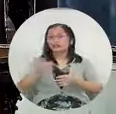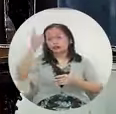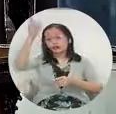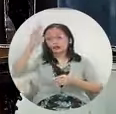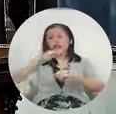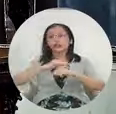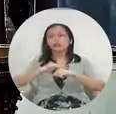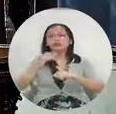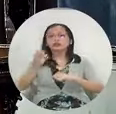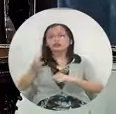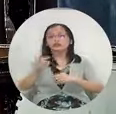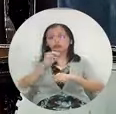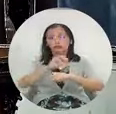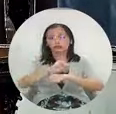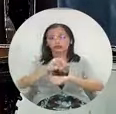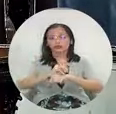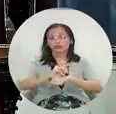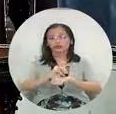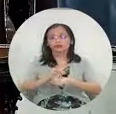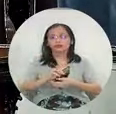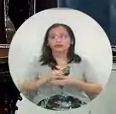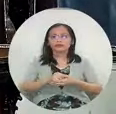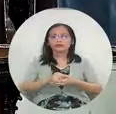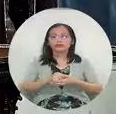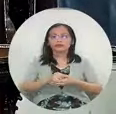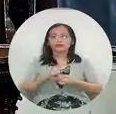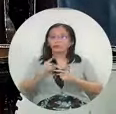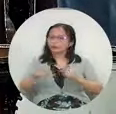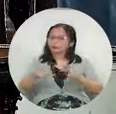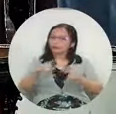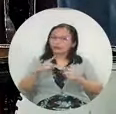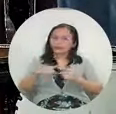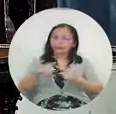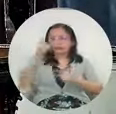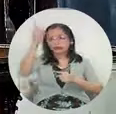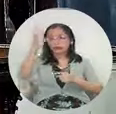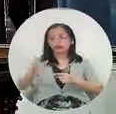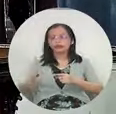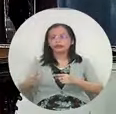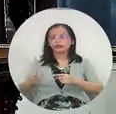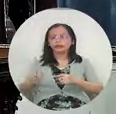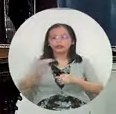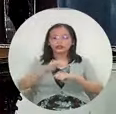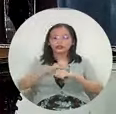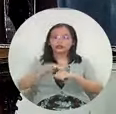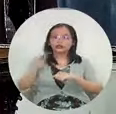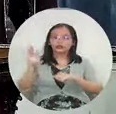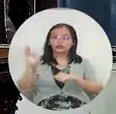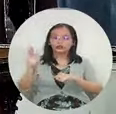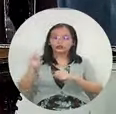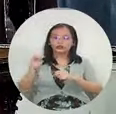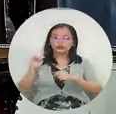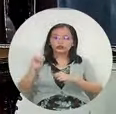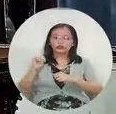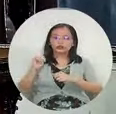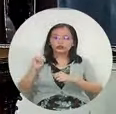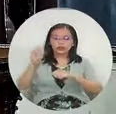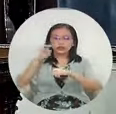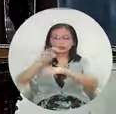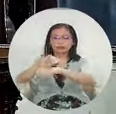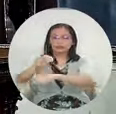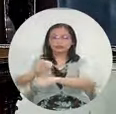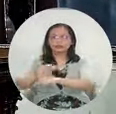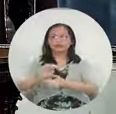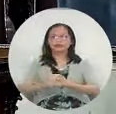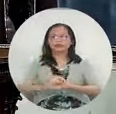Amen. When God called me into the ministry, my son, I did not think of anything. I was not thinking of money. I was not thinking of income. I